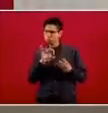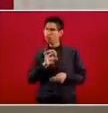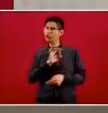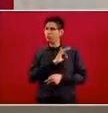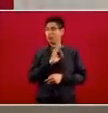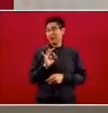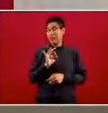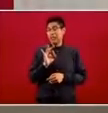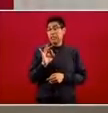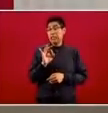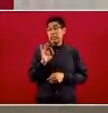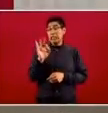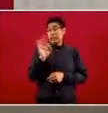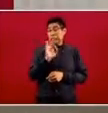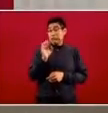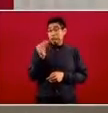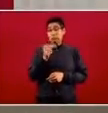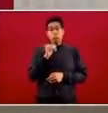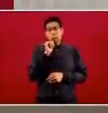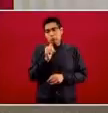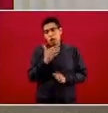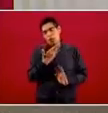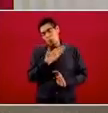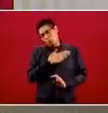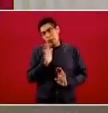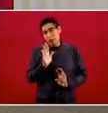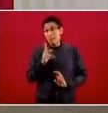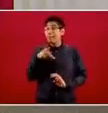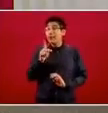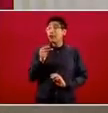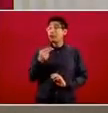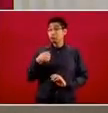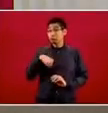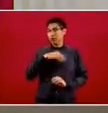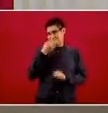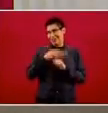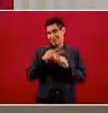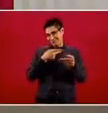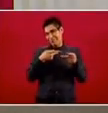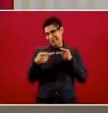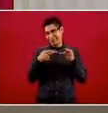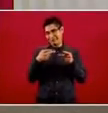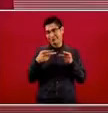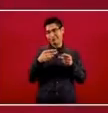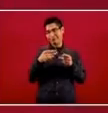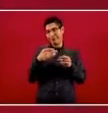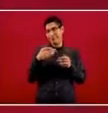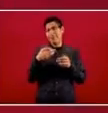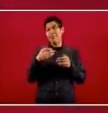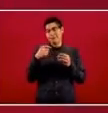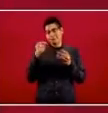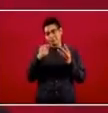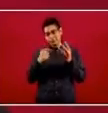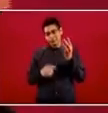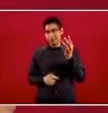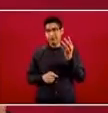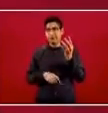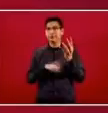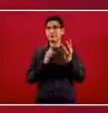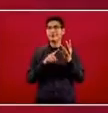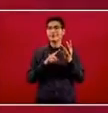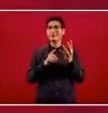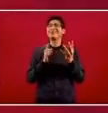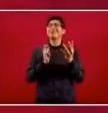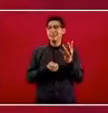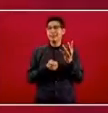parking lot, for example, or in a designated area. If we don't have to use this, the better for us, but they're also